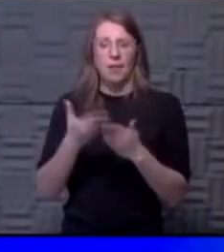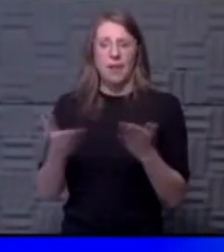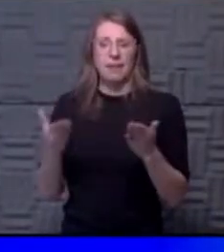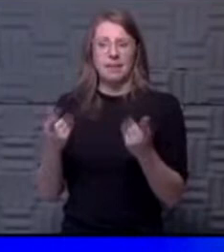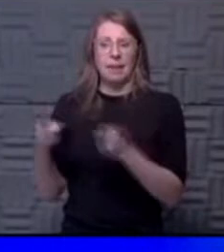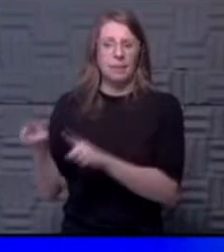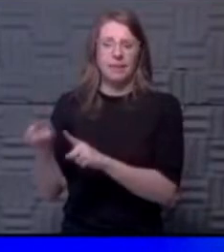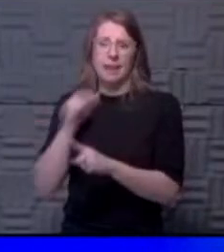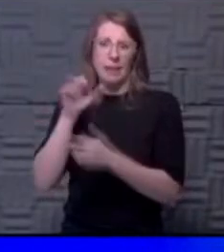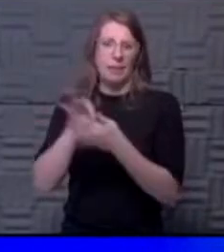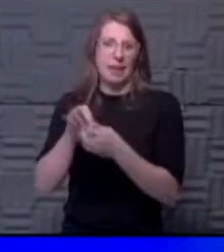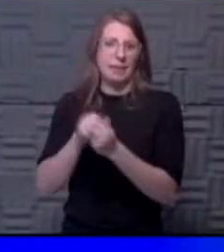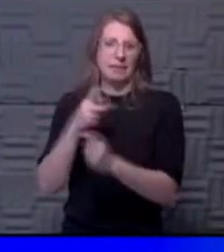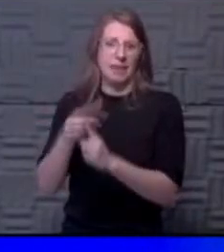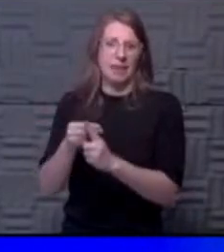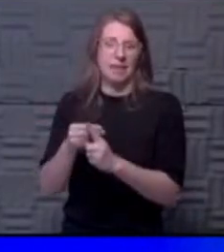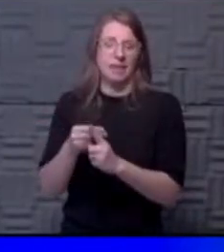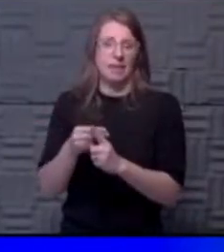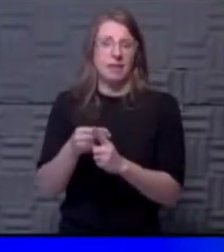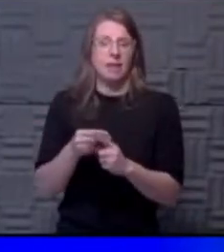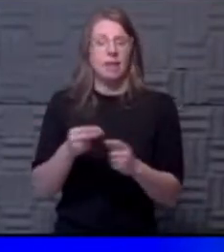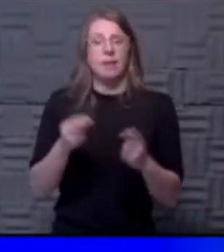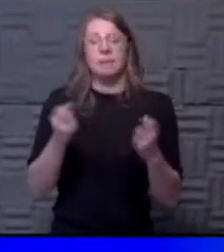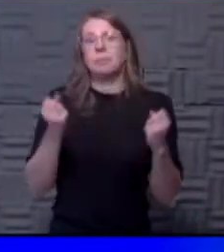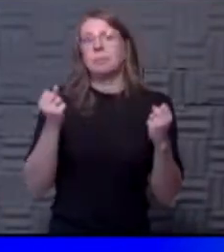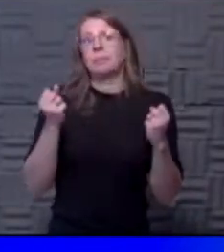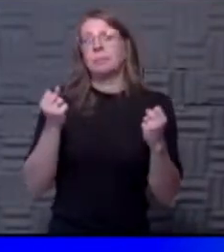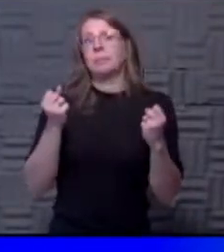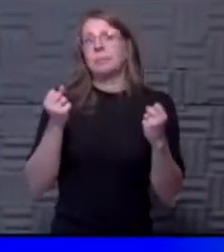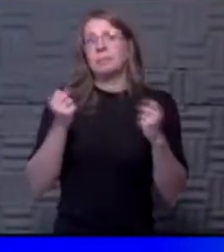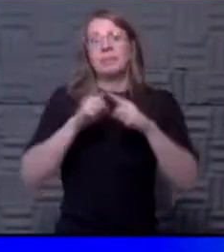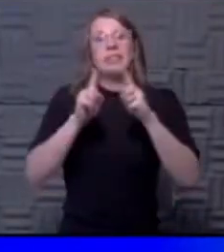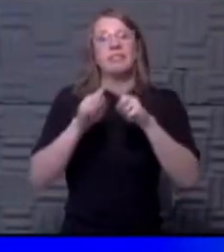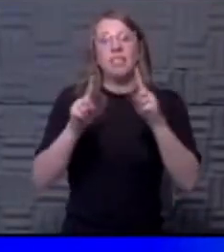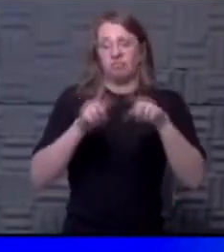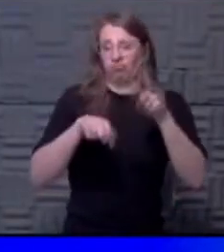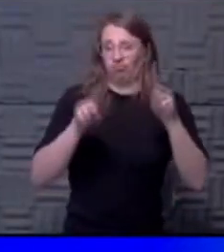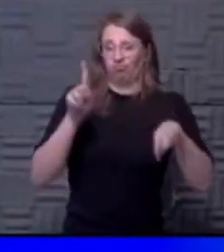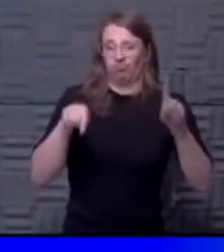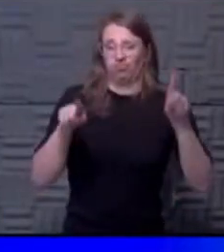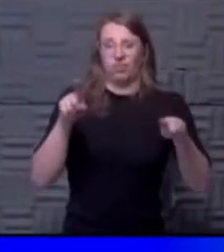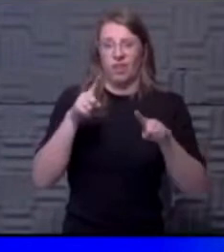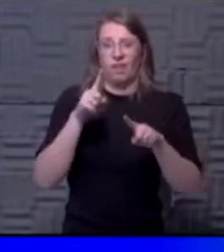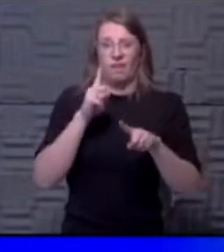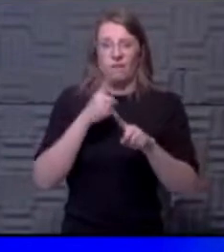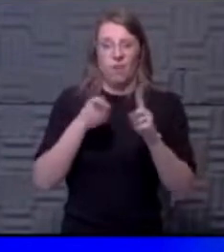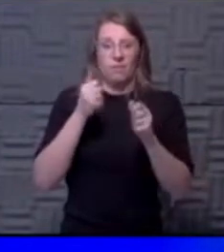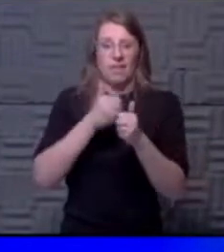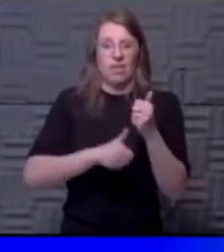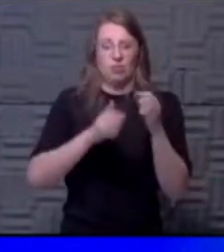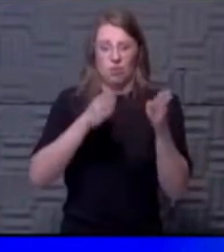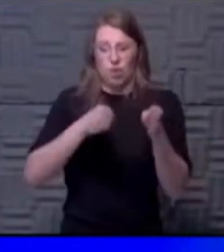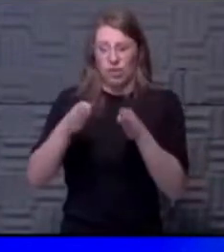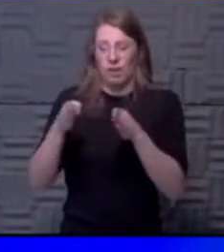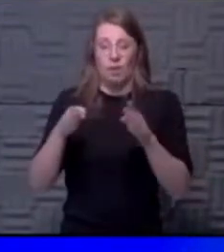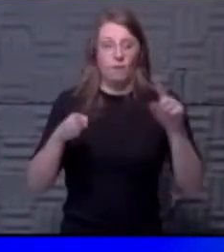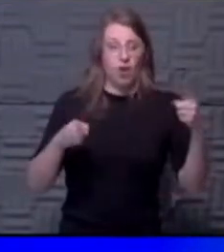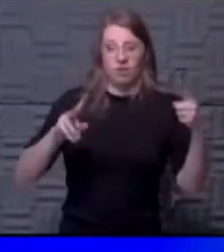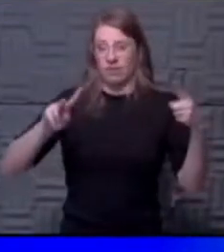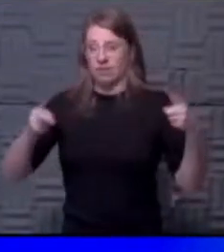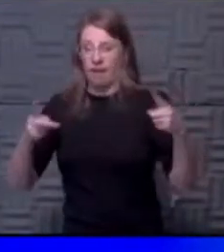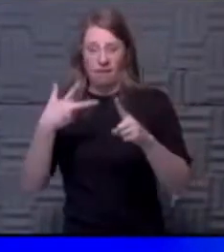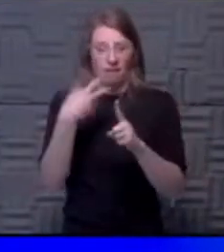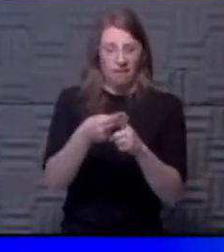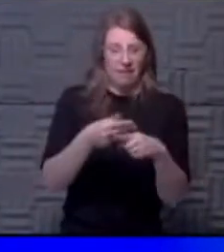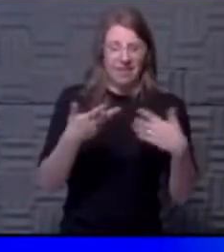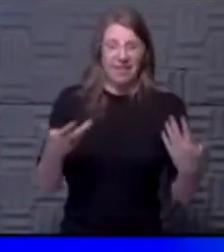the vaccine. There is a lot of heterogeneity, meaning there's a lot of differences and variability, and that's with the first dose or the second dose. None